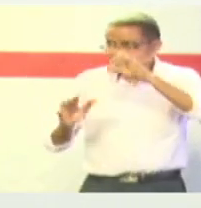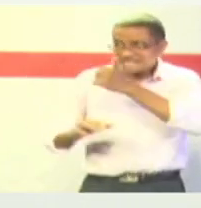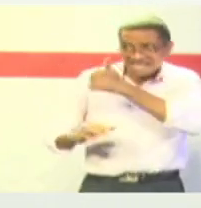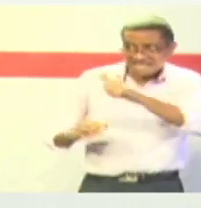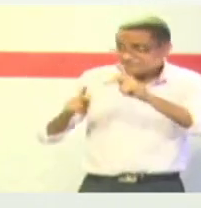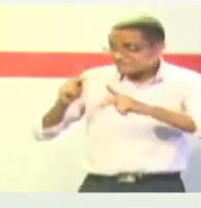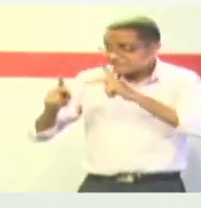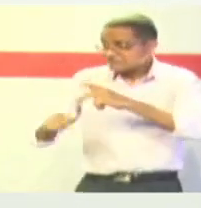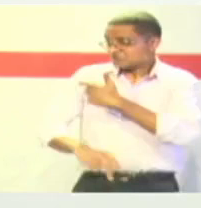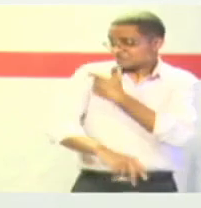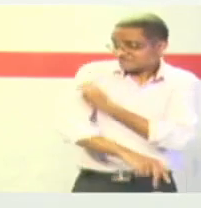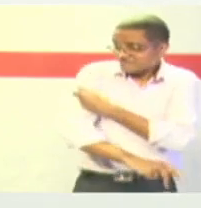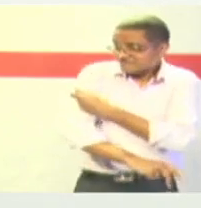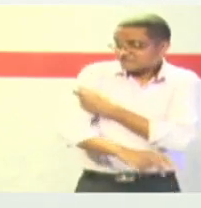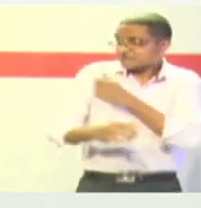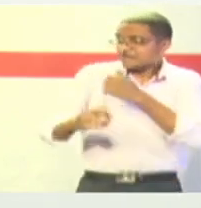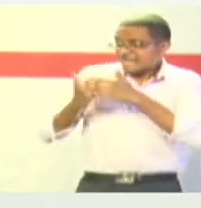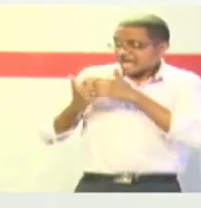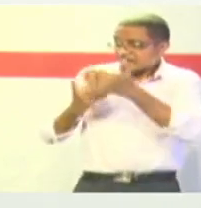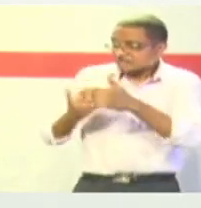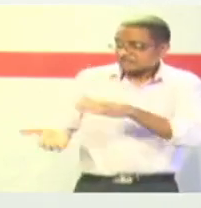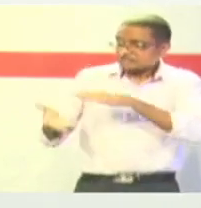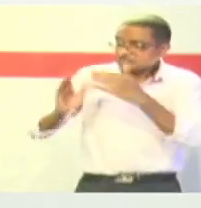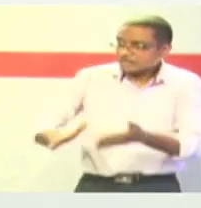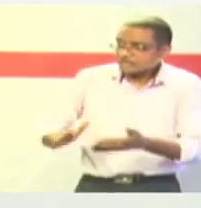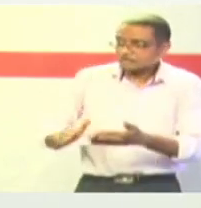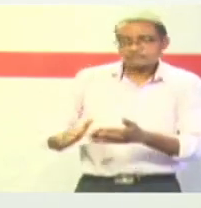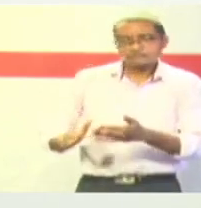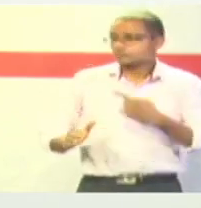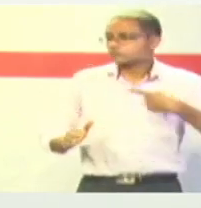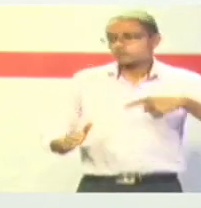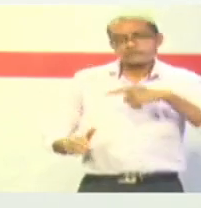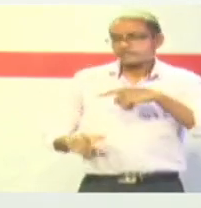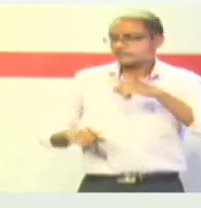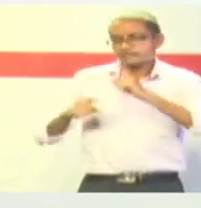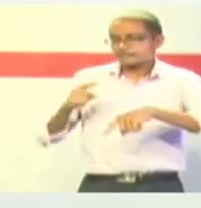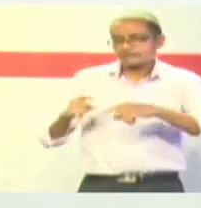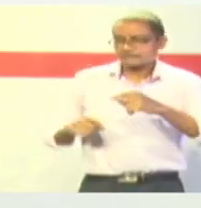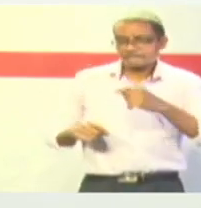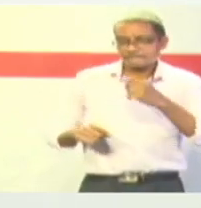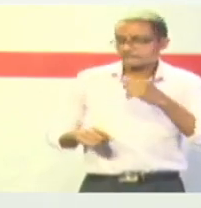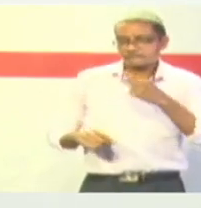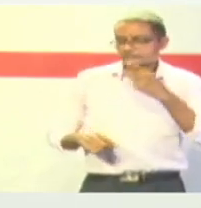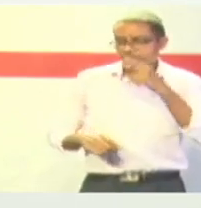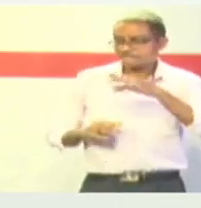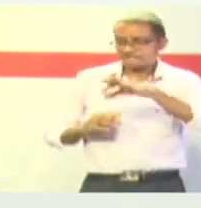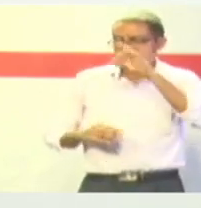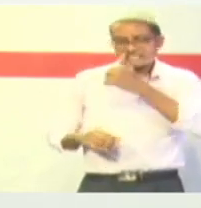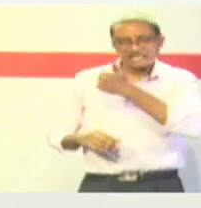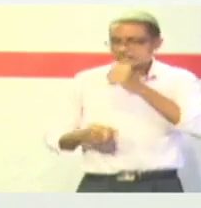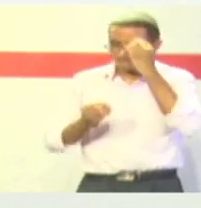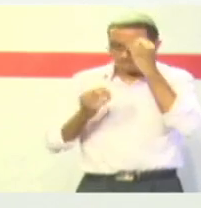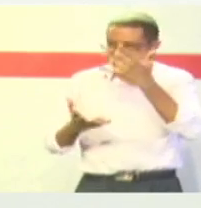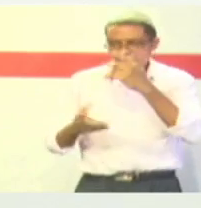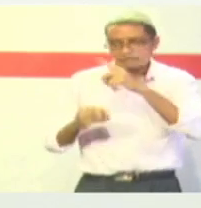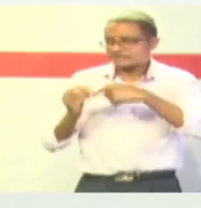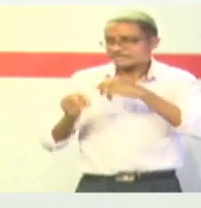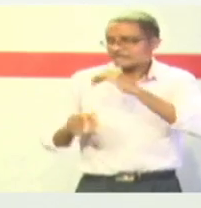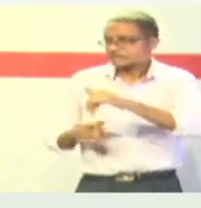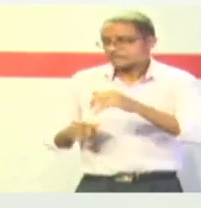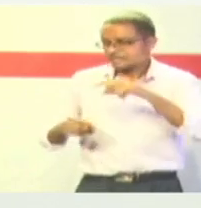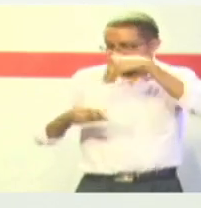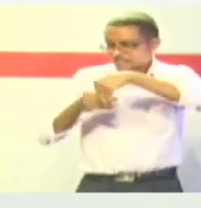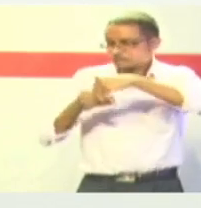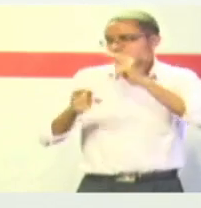have given more than 1 million doses of vaccines, and to date we have no deaths directly related to vaccination in Trinidad